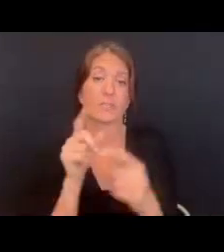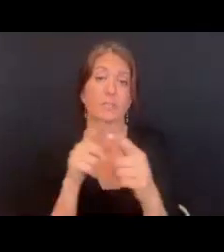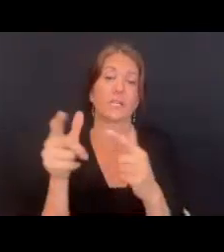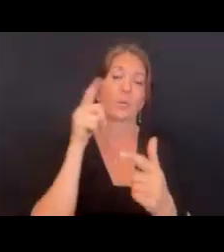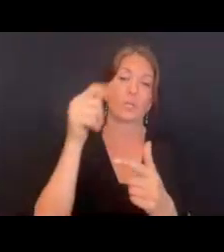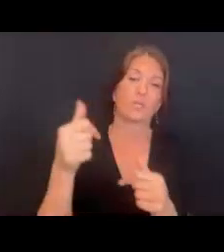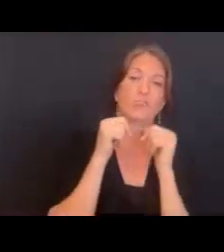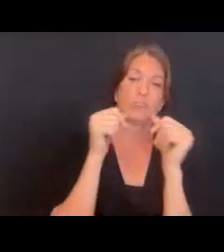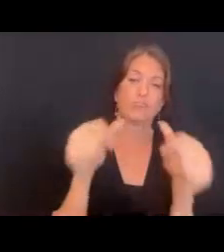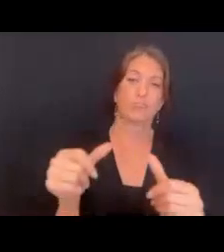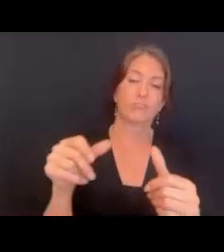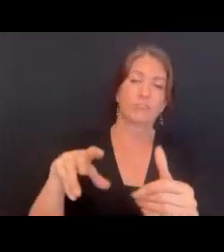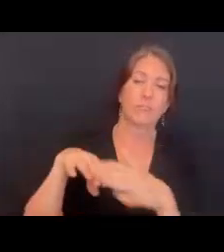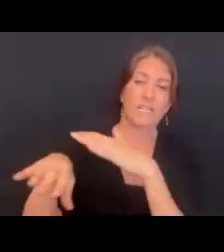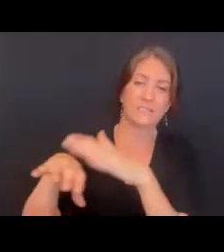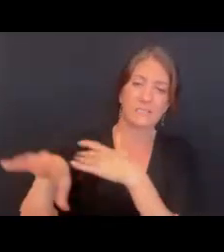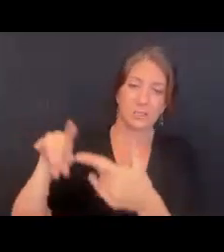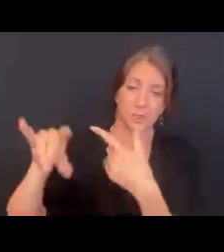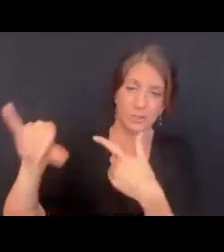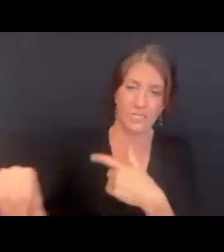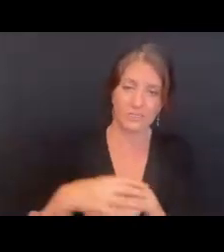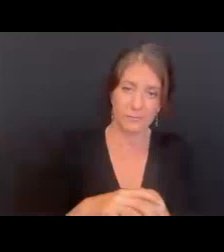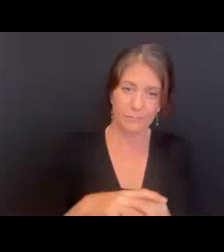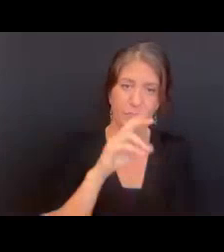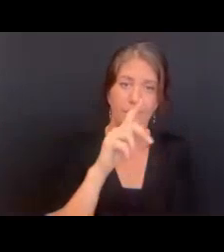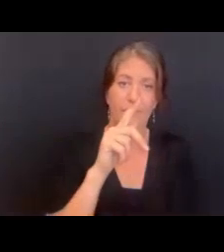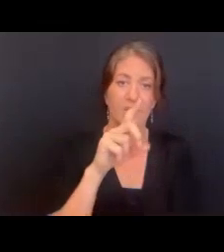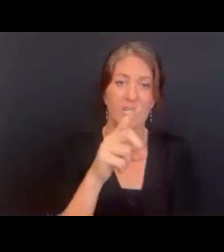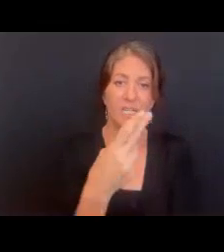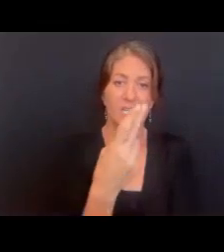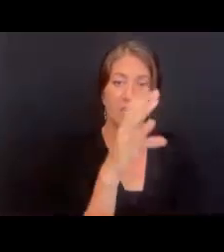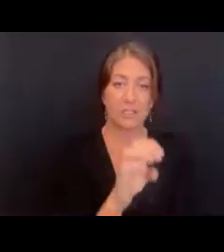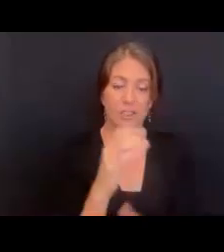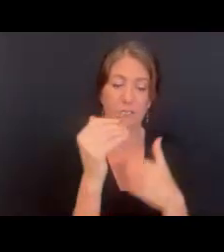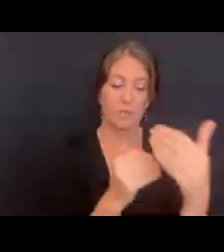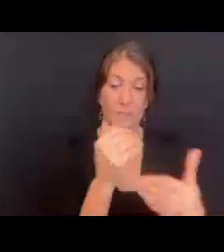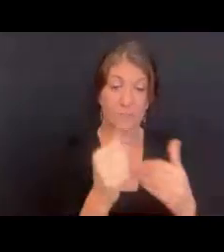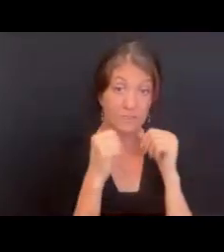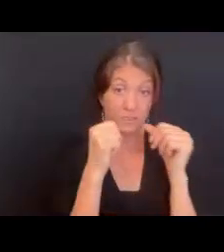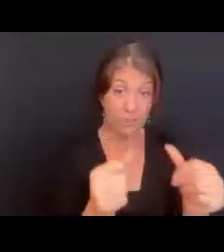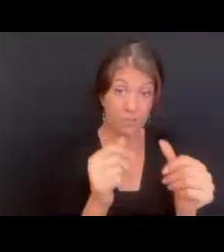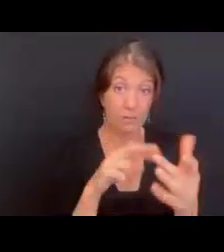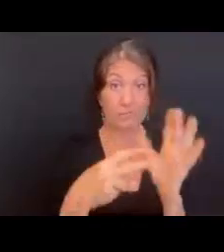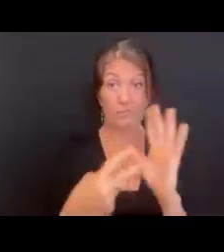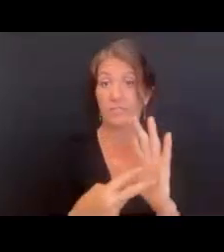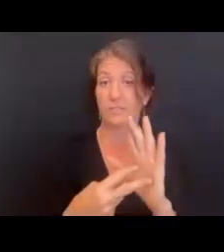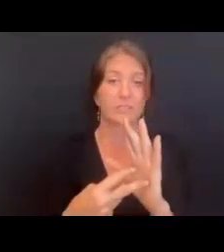to KDHE, and KDHE processes the denial, and the appeal rights are provided.